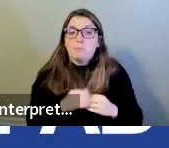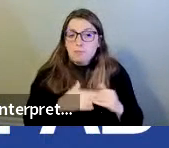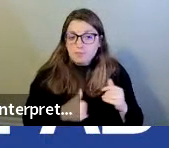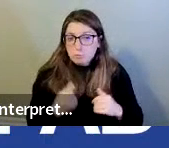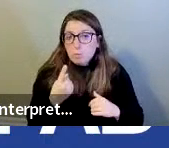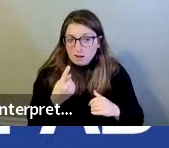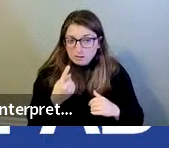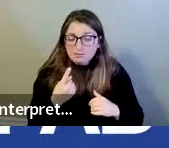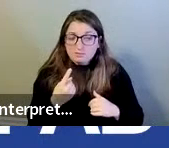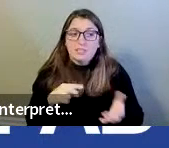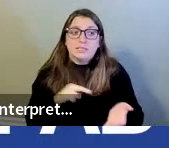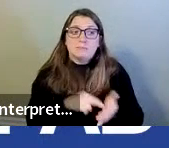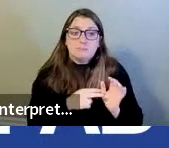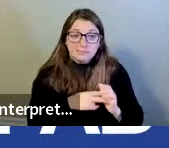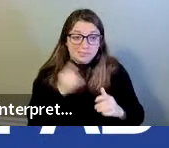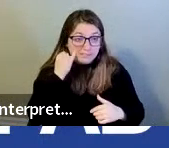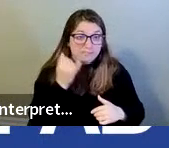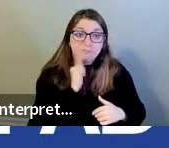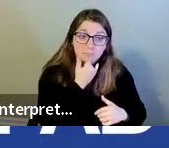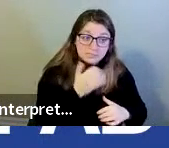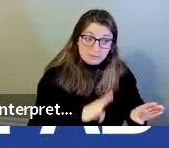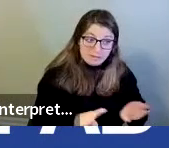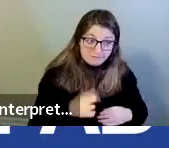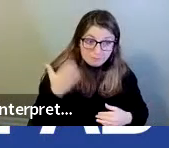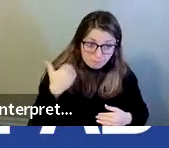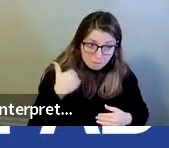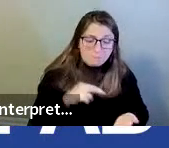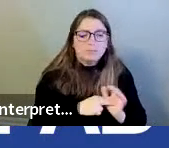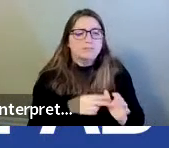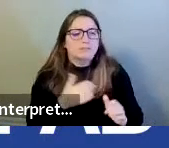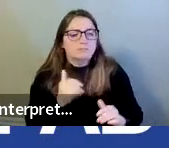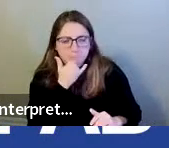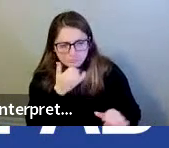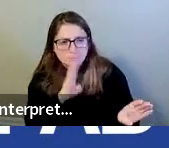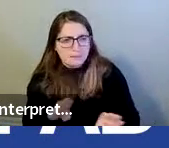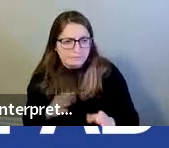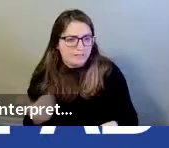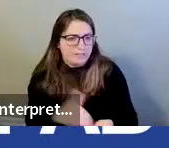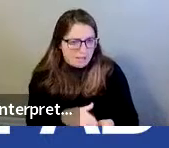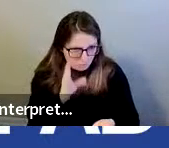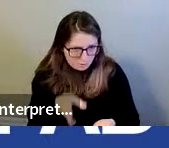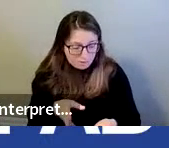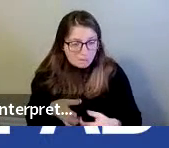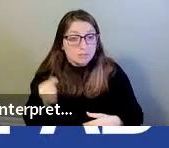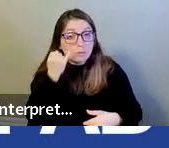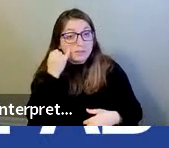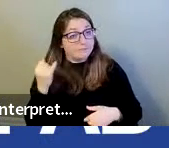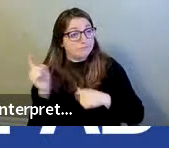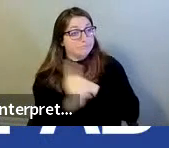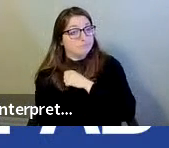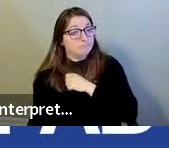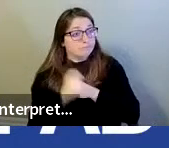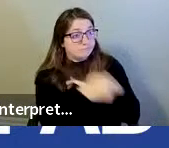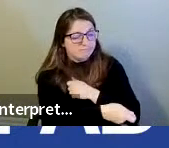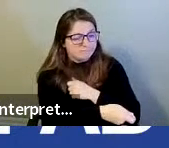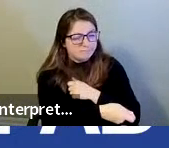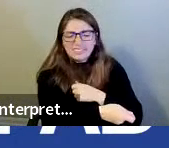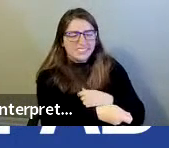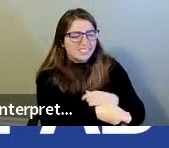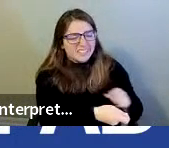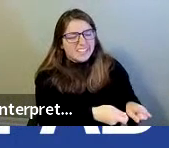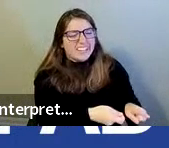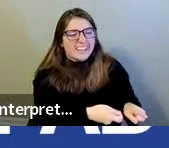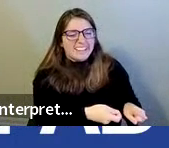misconduct. So if punitive sanctions were an effective means of behavioral modification, we believe that number wouldn't be as large as it